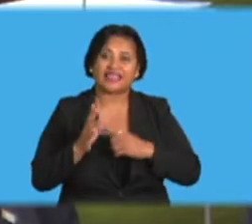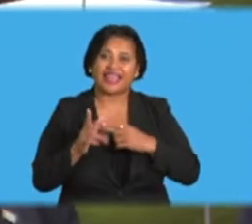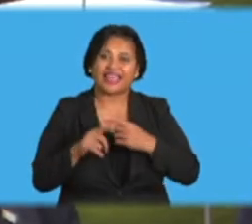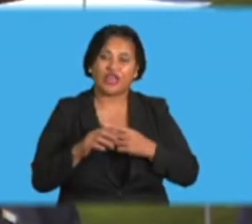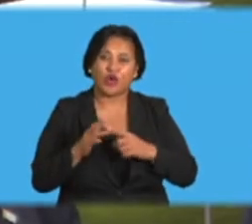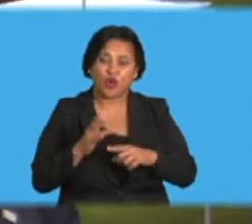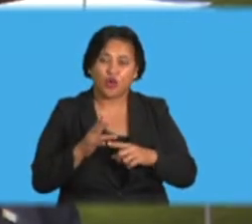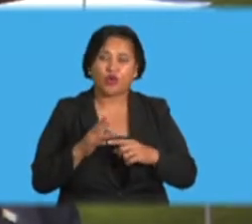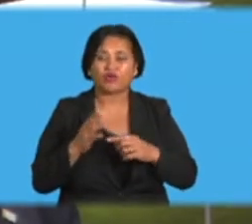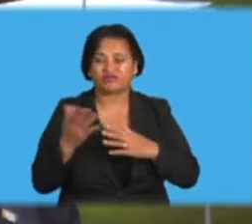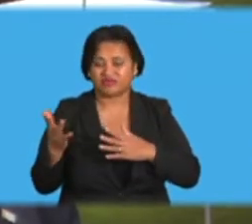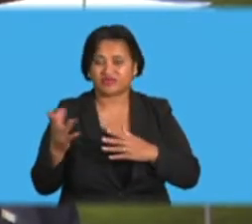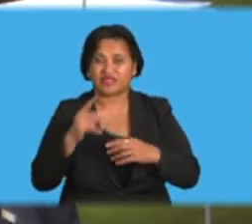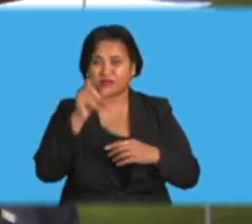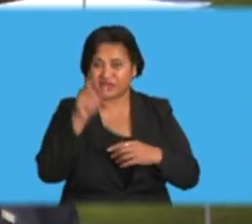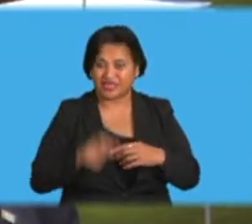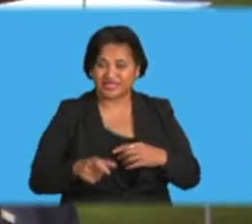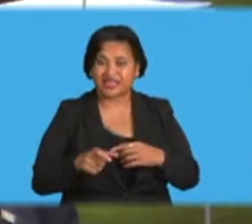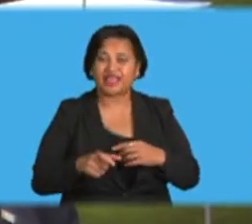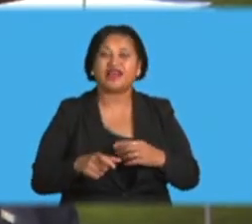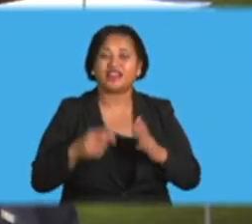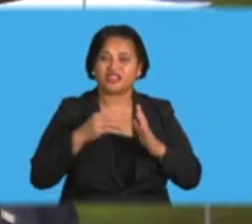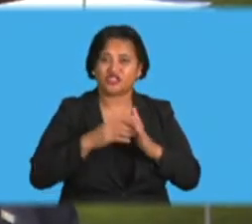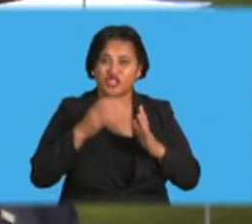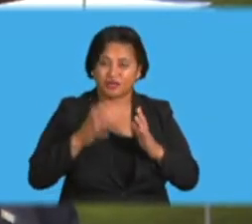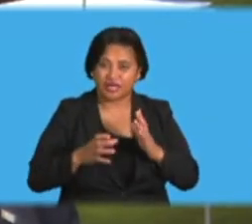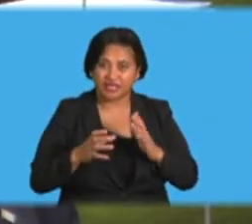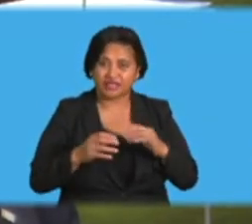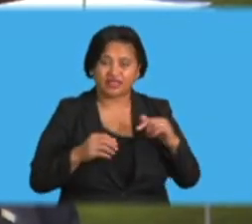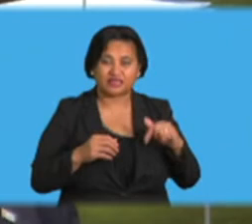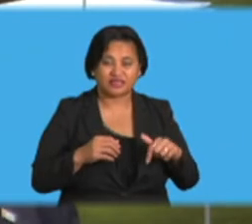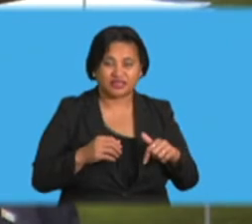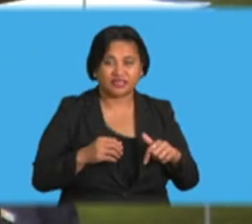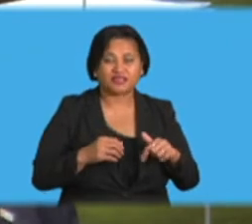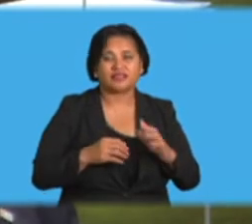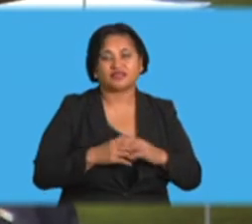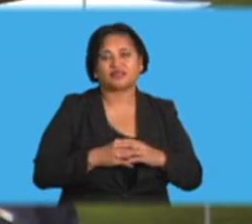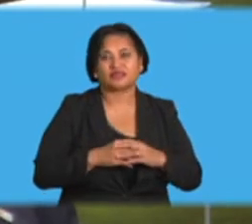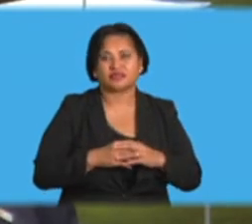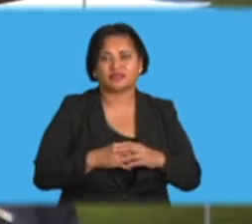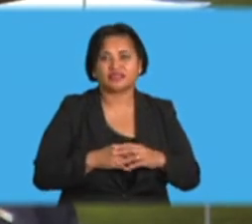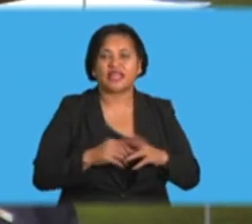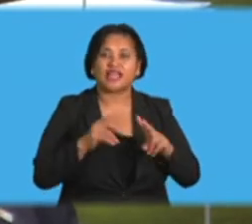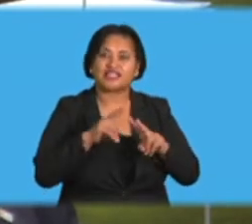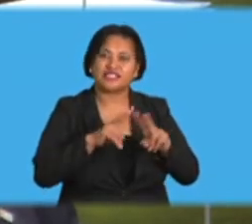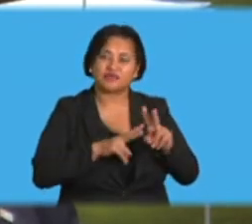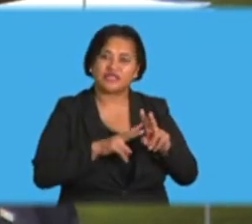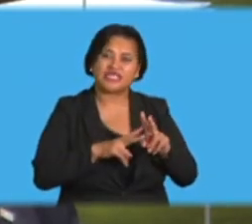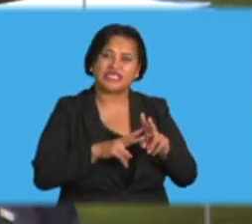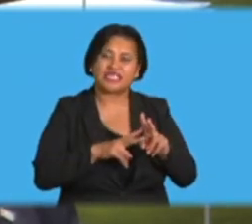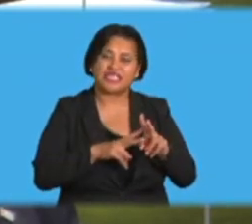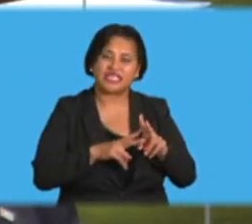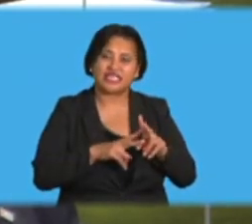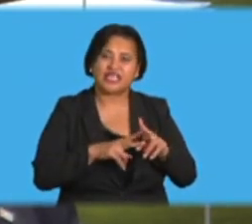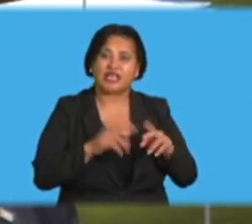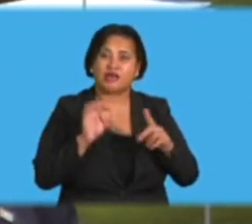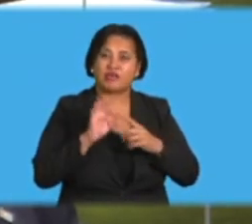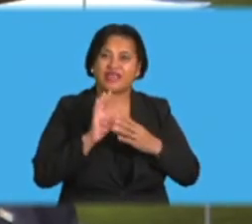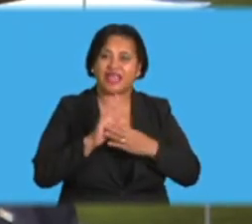President and Chairperson of the Board of Directors, the Honorable Taro Aso, the Deputy Prime Minister and the Governor for